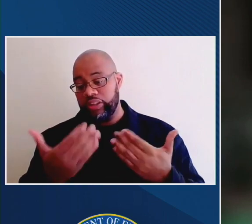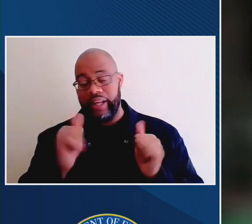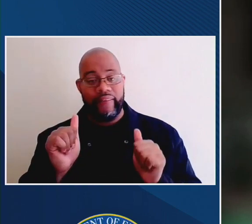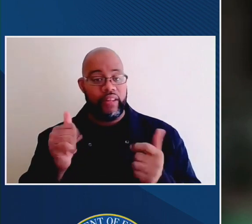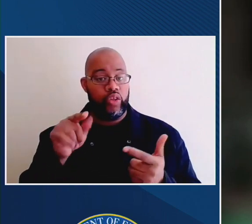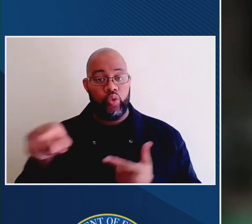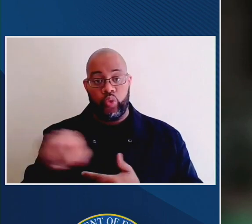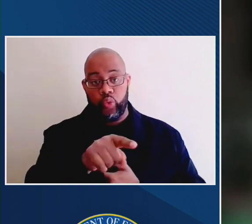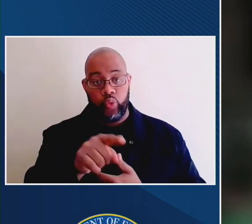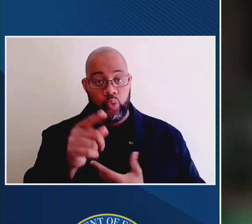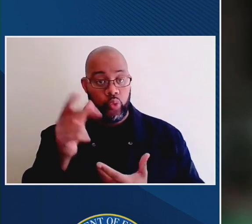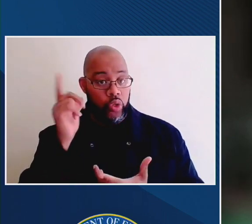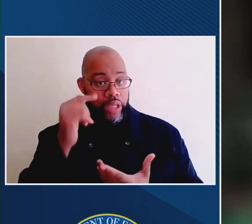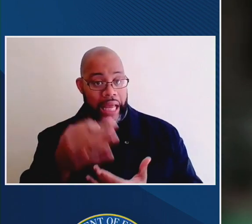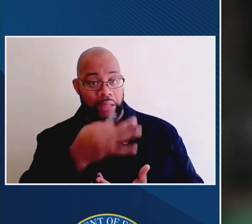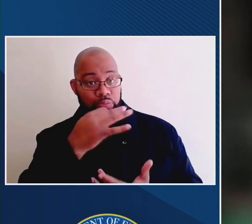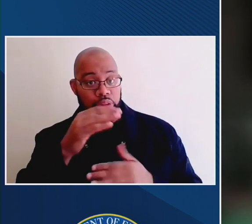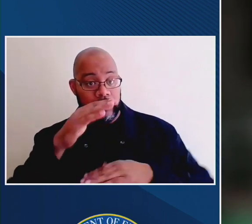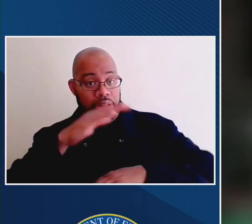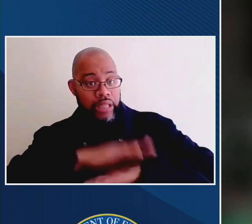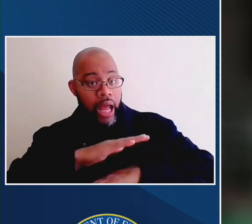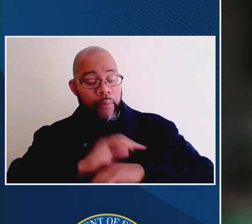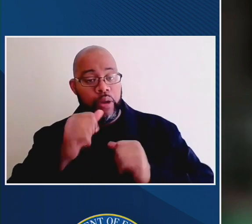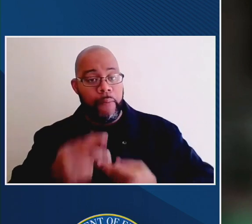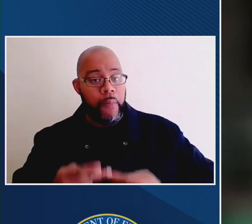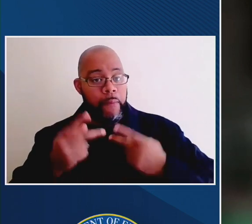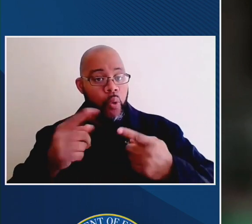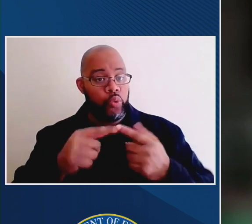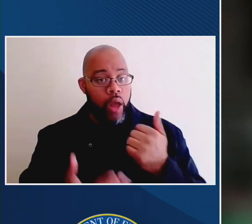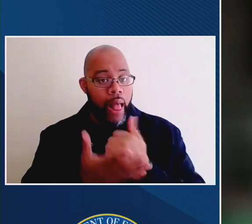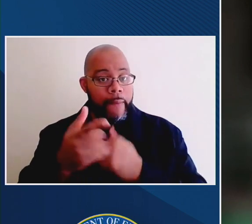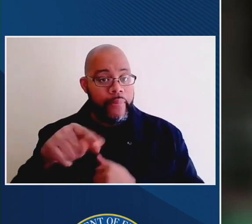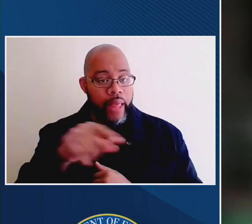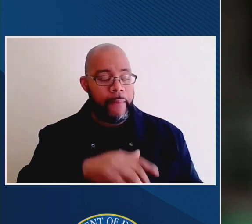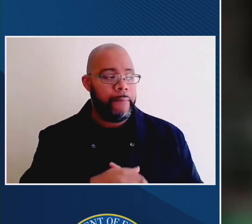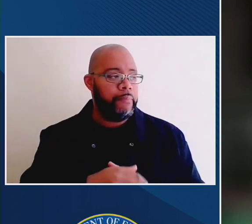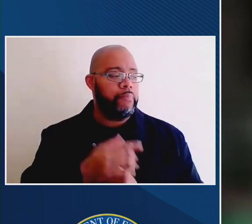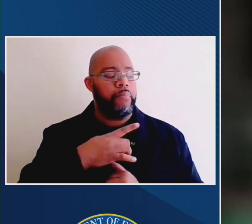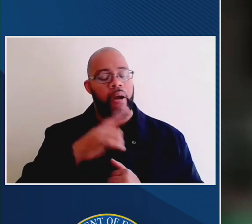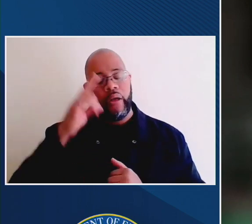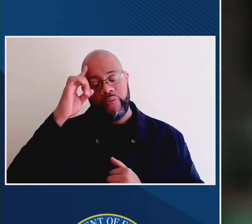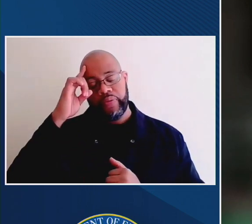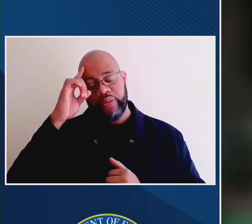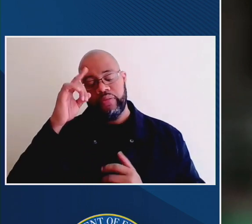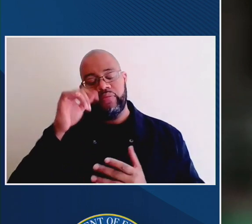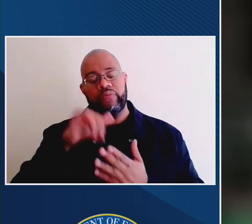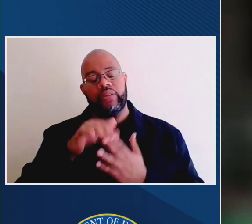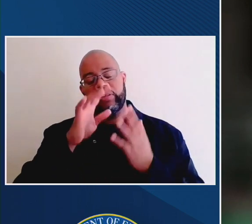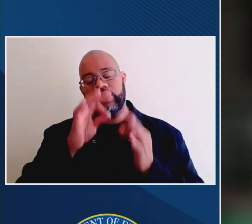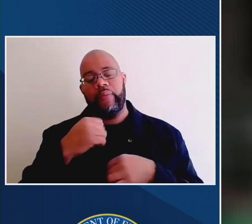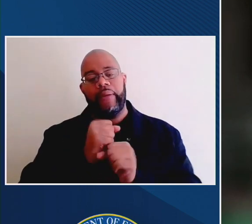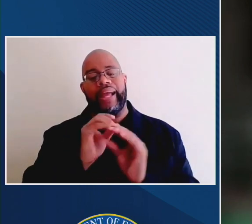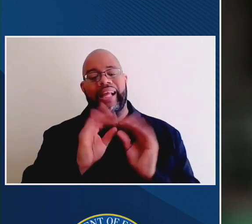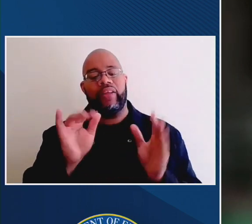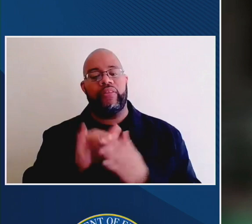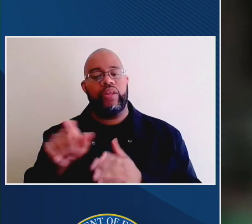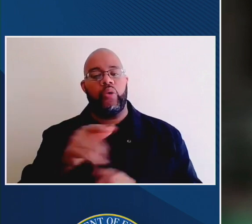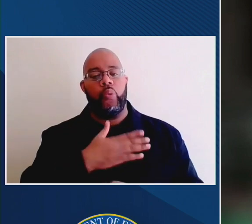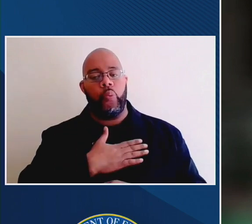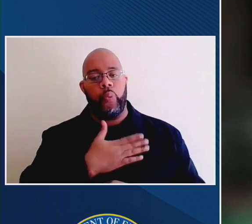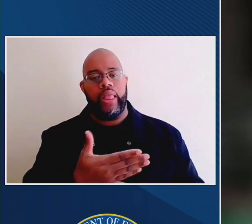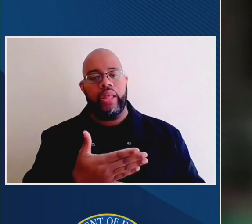here, experts here at the table, can propose to help them. I think Aaron definitely has made it clear that they're willing